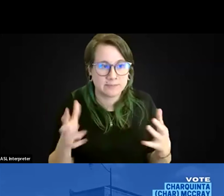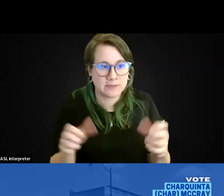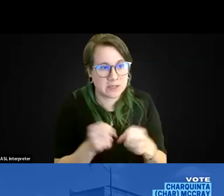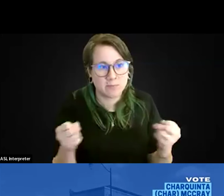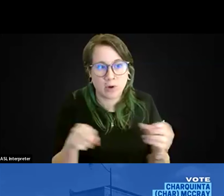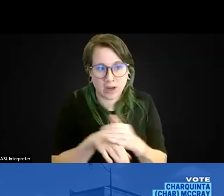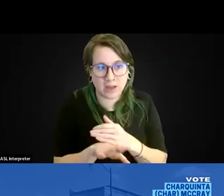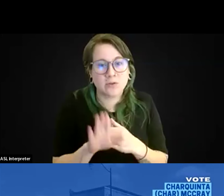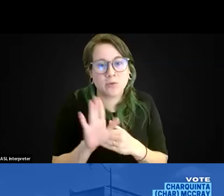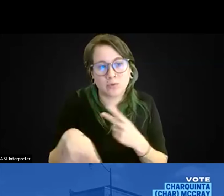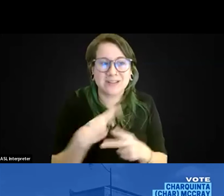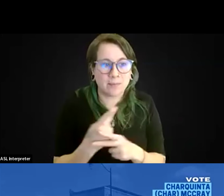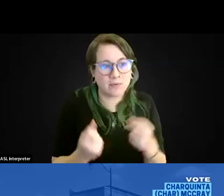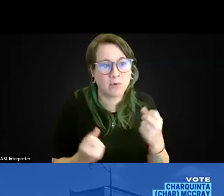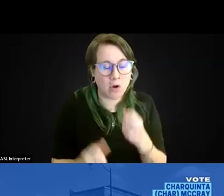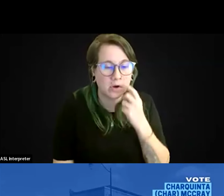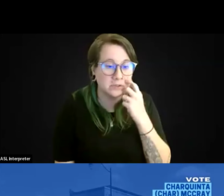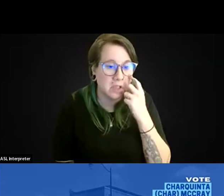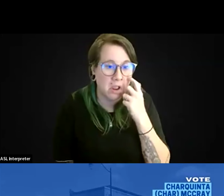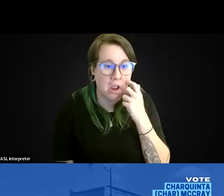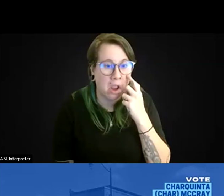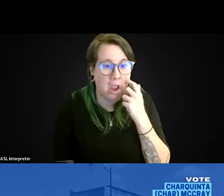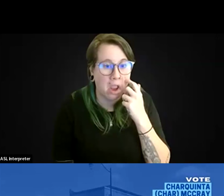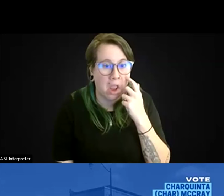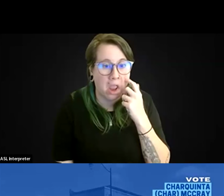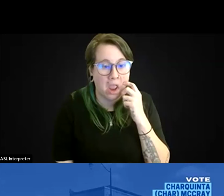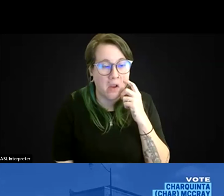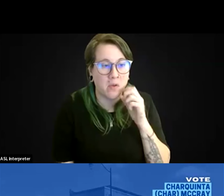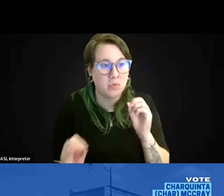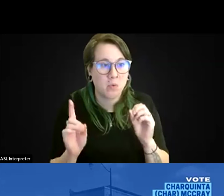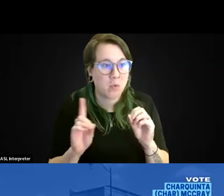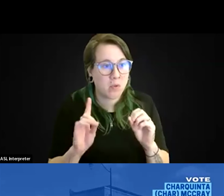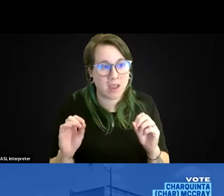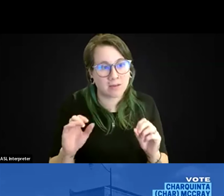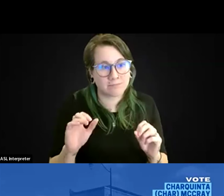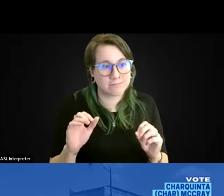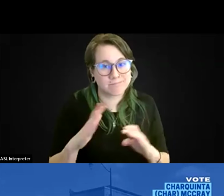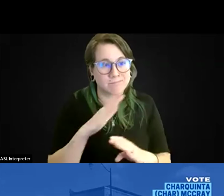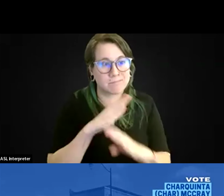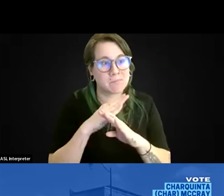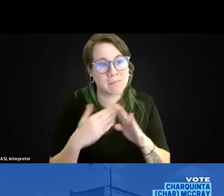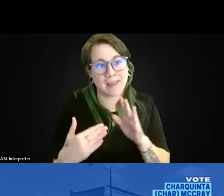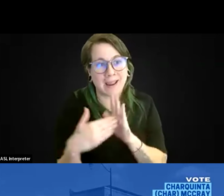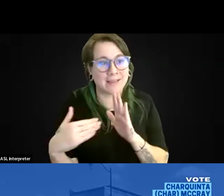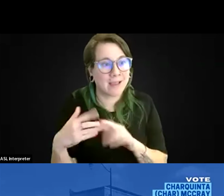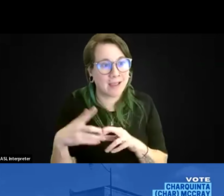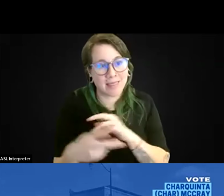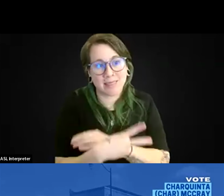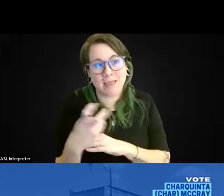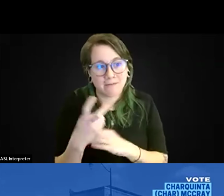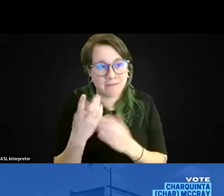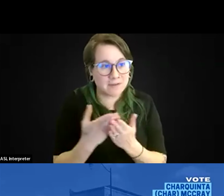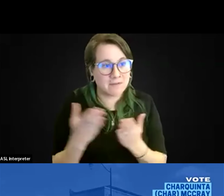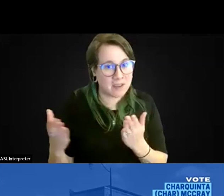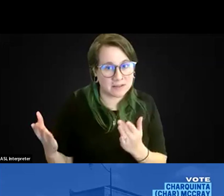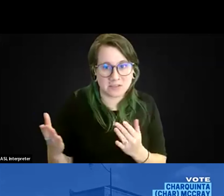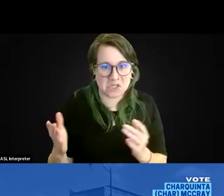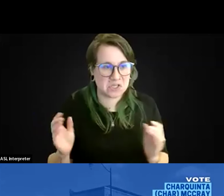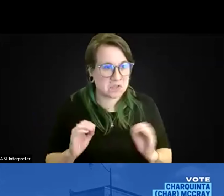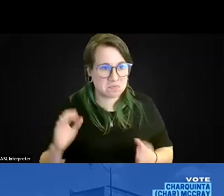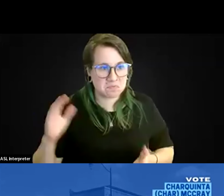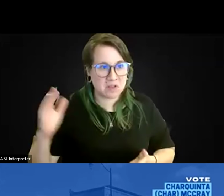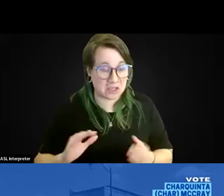with those type of cars. I haven't seen any with any kind of anti-theft devices, or if there's nothing in